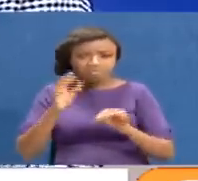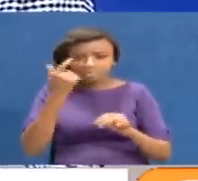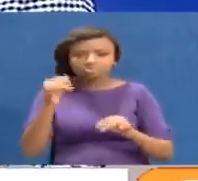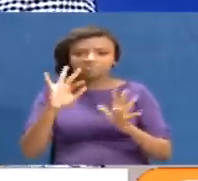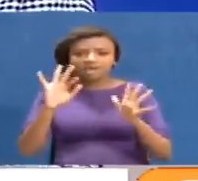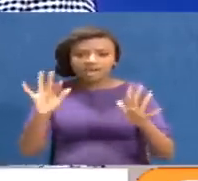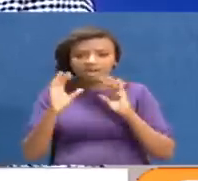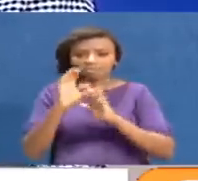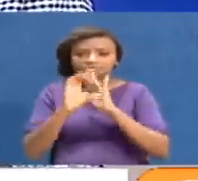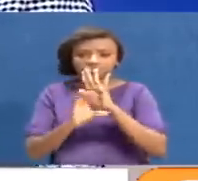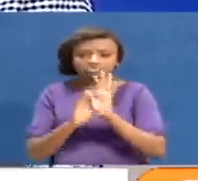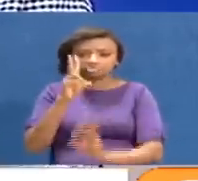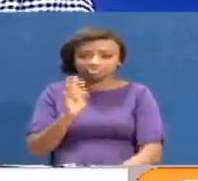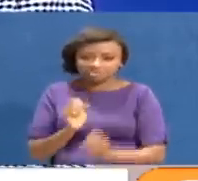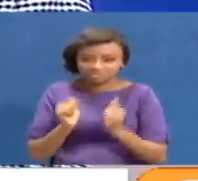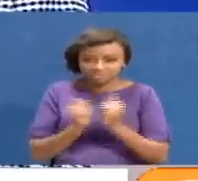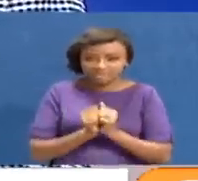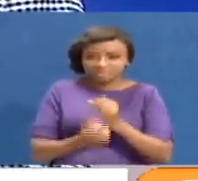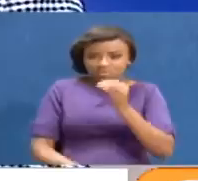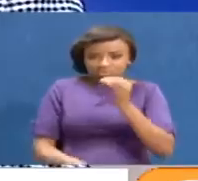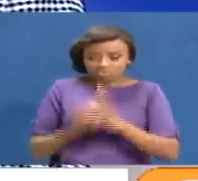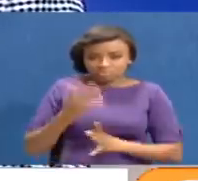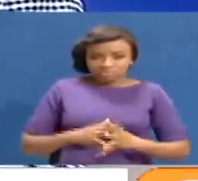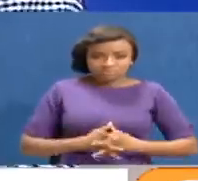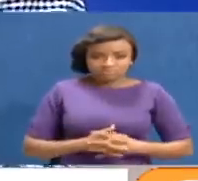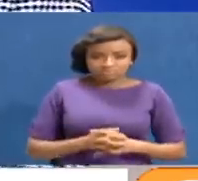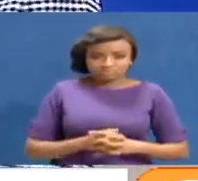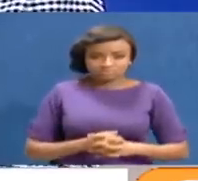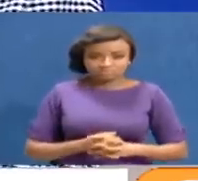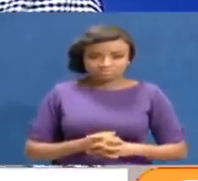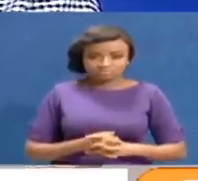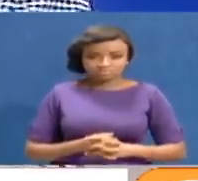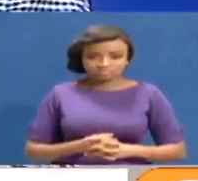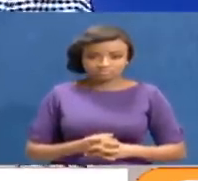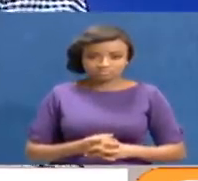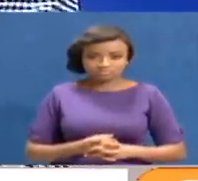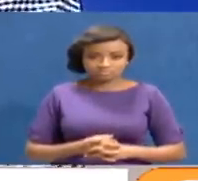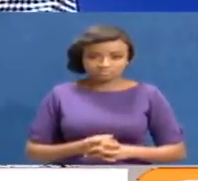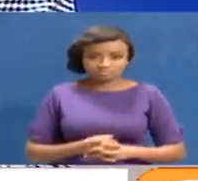2010 constitution was constructed, yeah, you actually end up with,